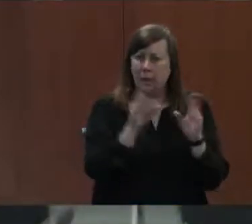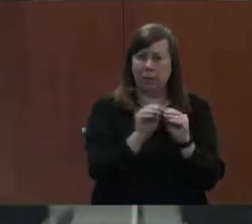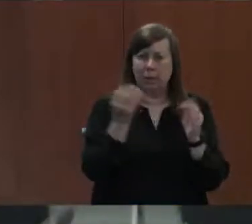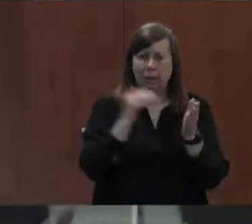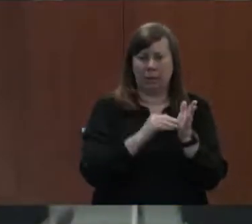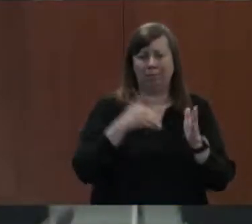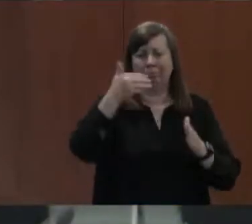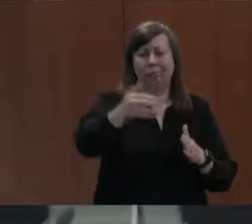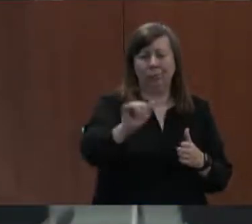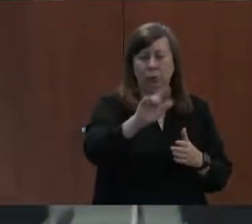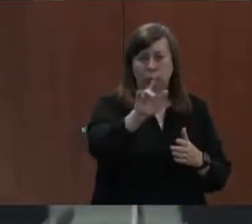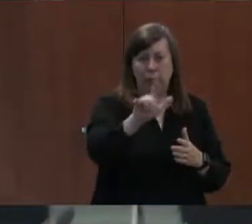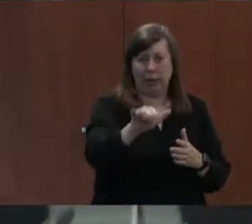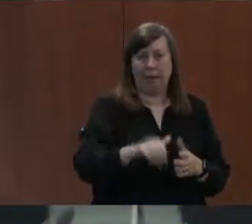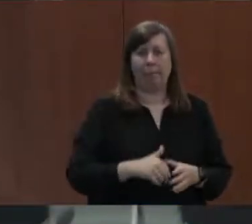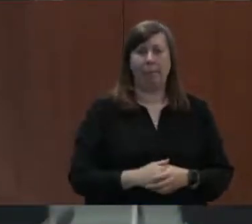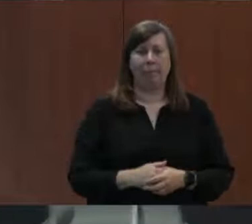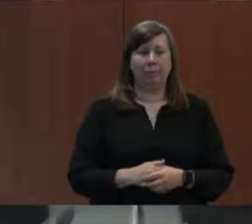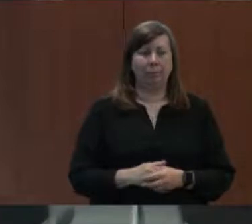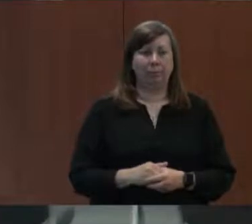until July.